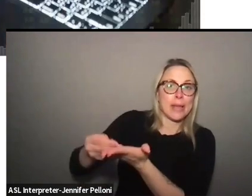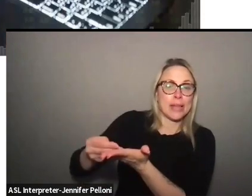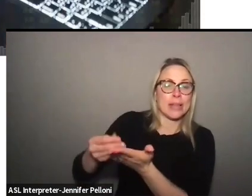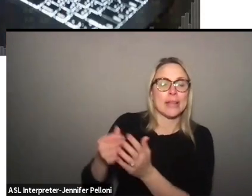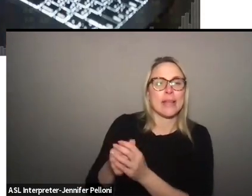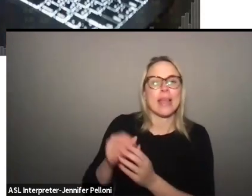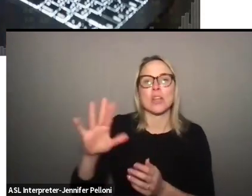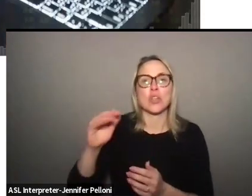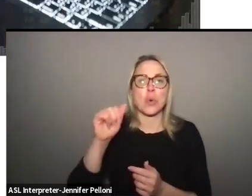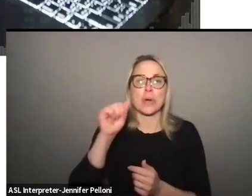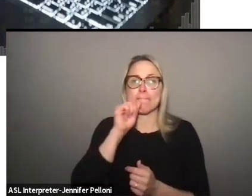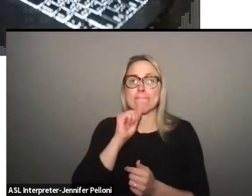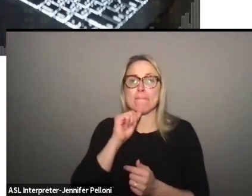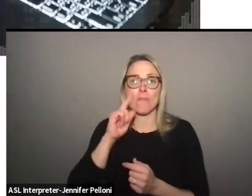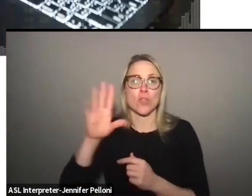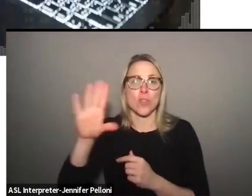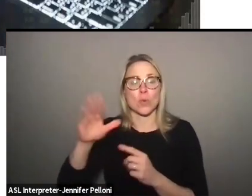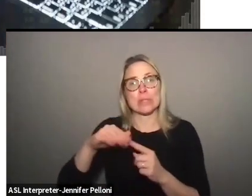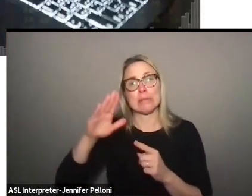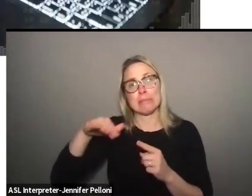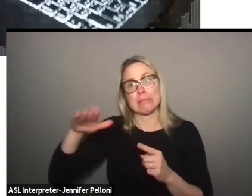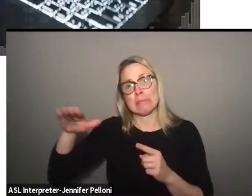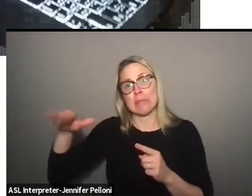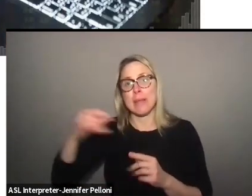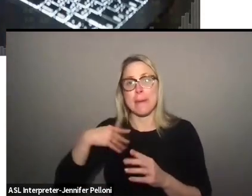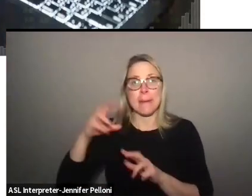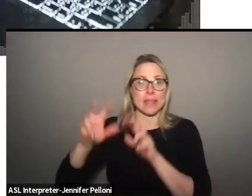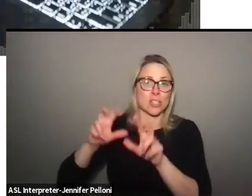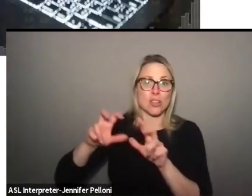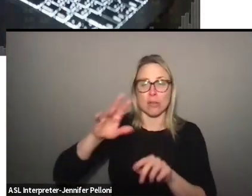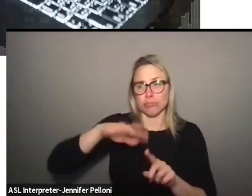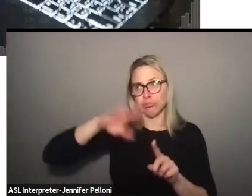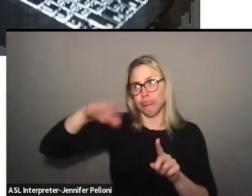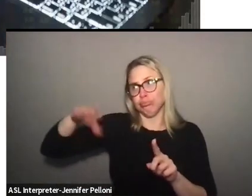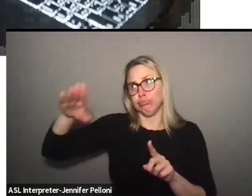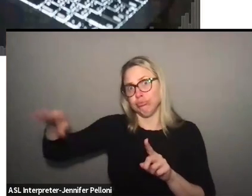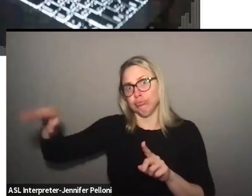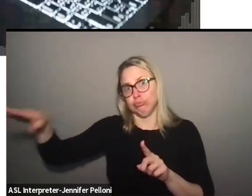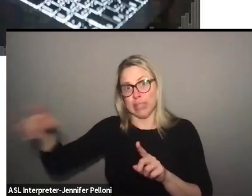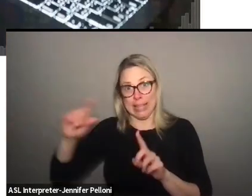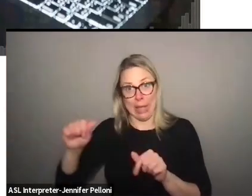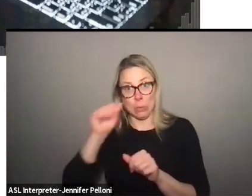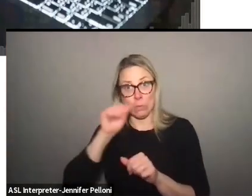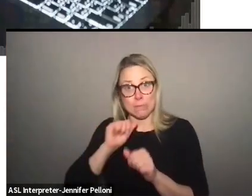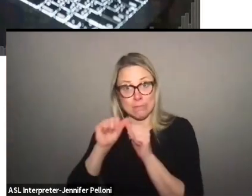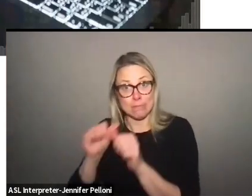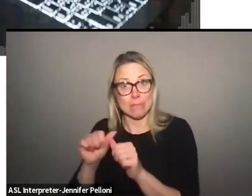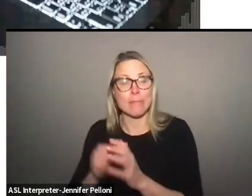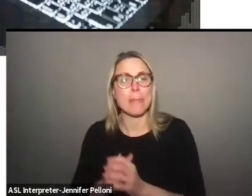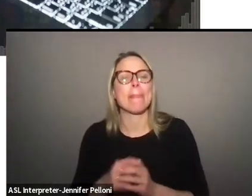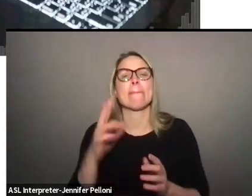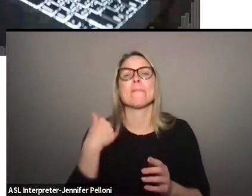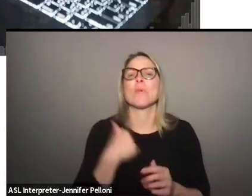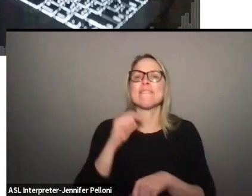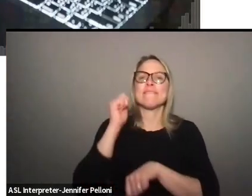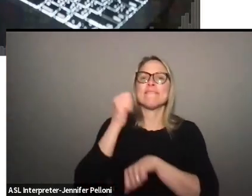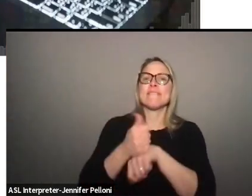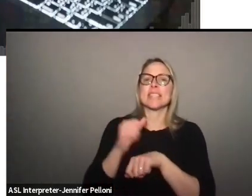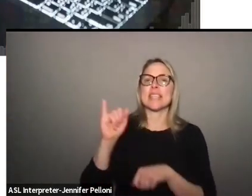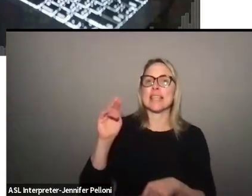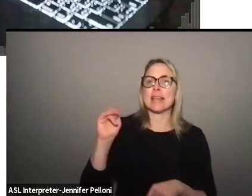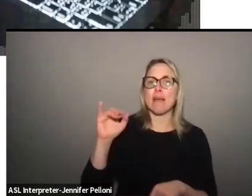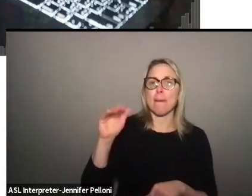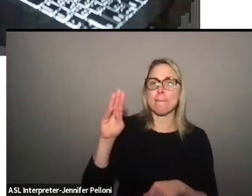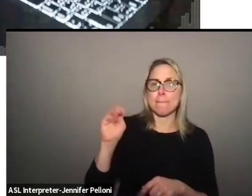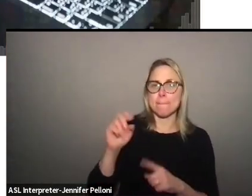your tolerance is for those rise and falls of the market. We also have a fixed income option, which is just